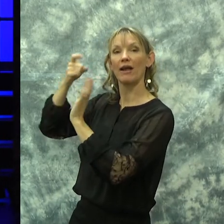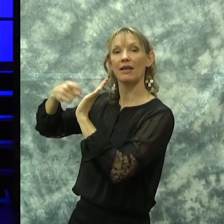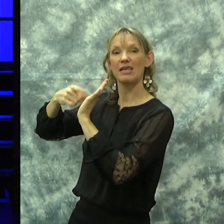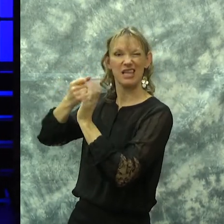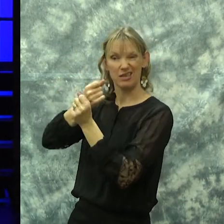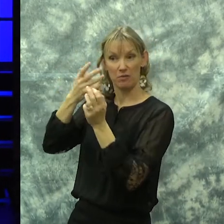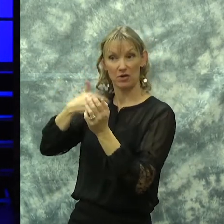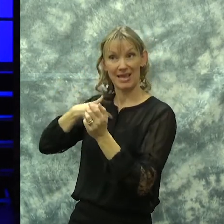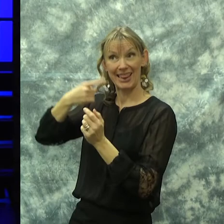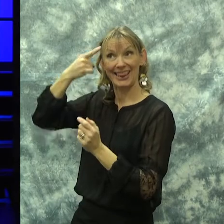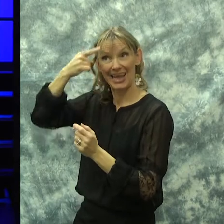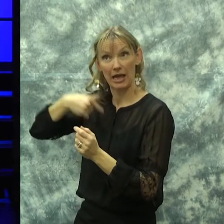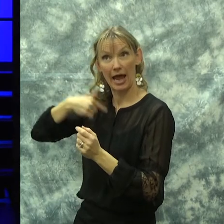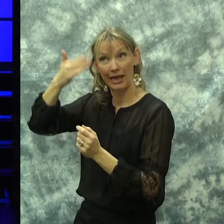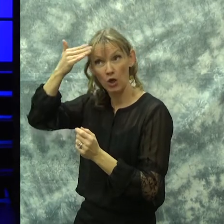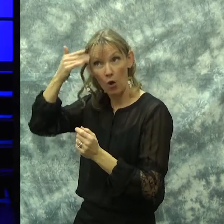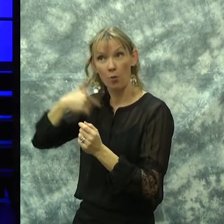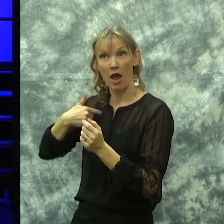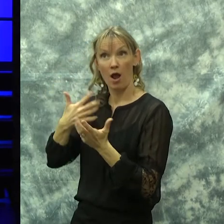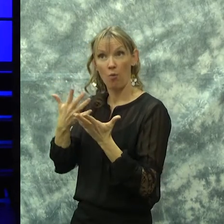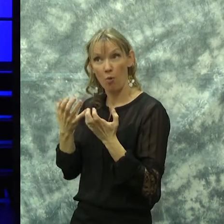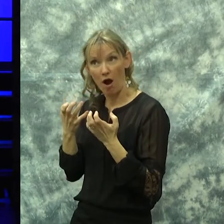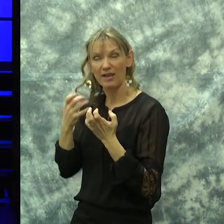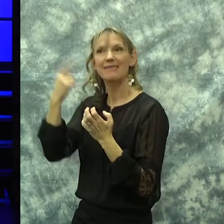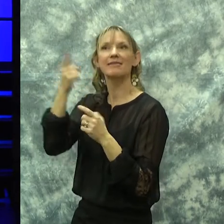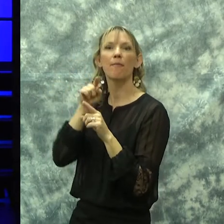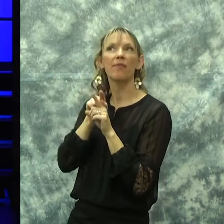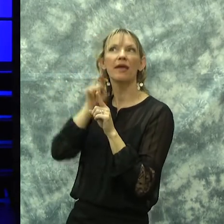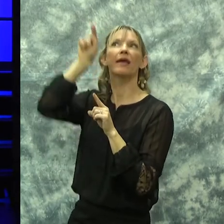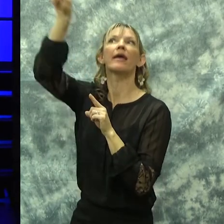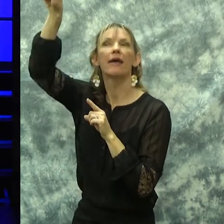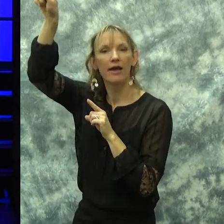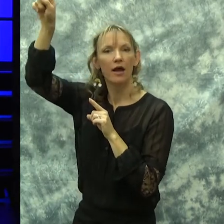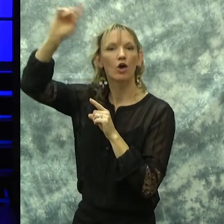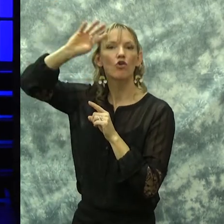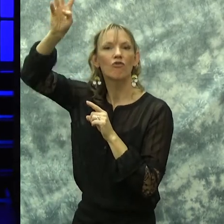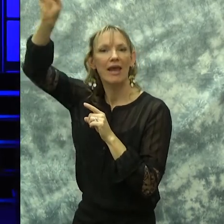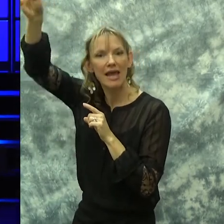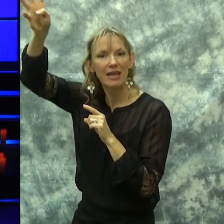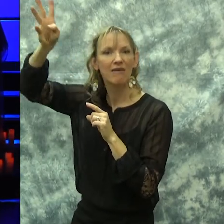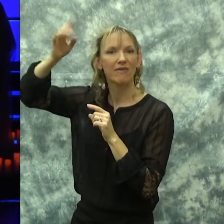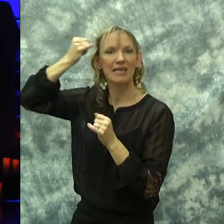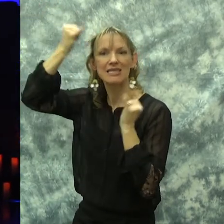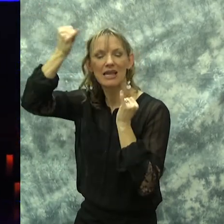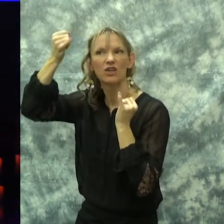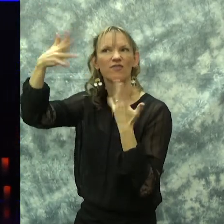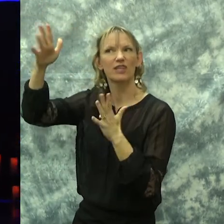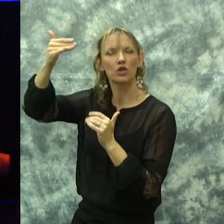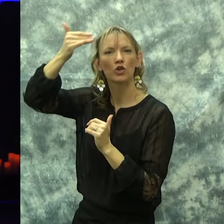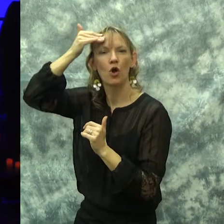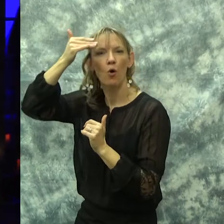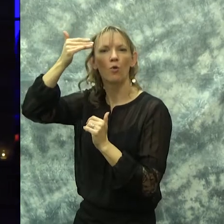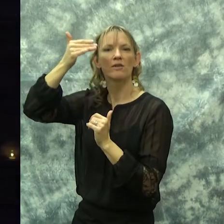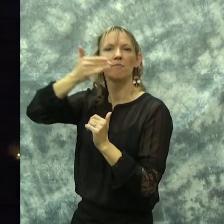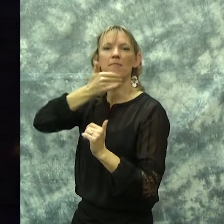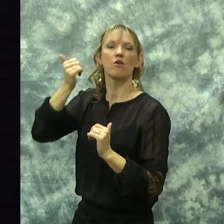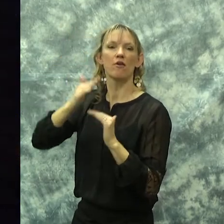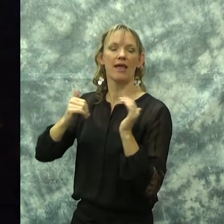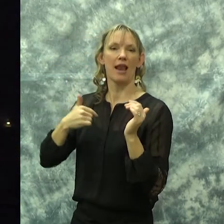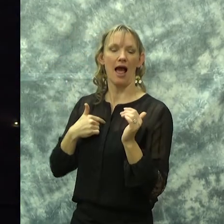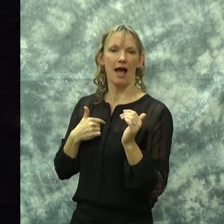as I know, or I think I know what I want, there's something out there. There's this creative intelligence that knows what I want perhaps better than I